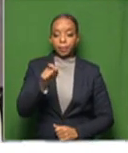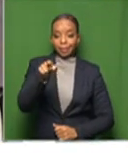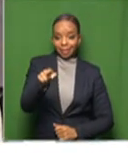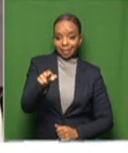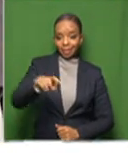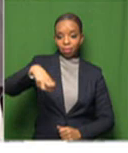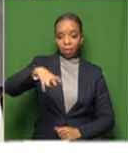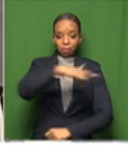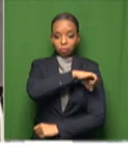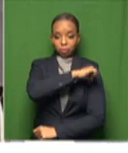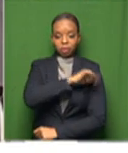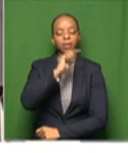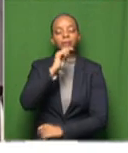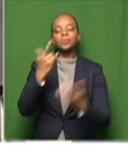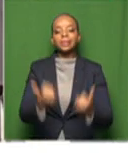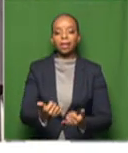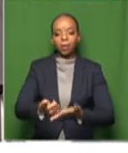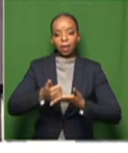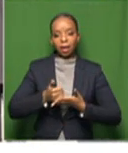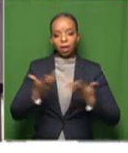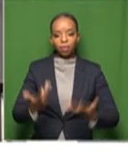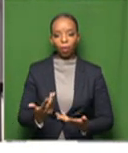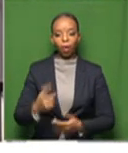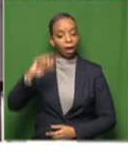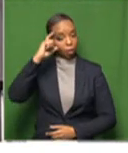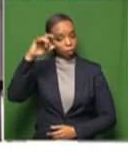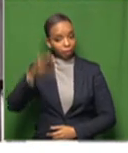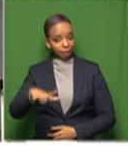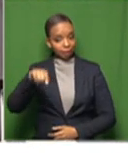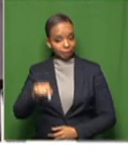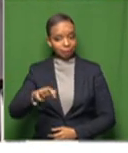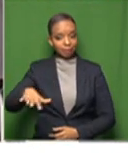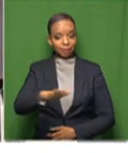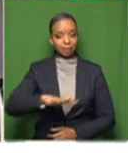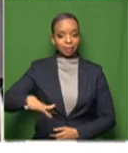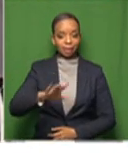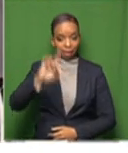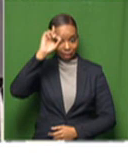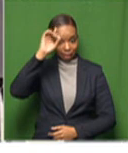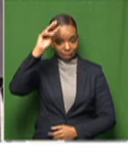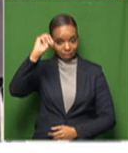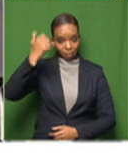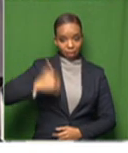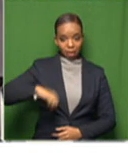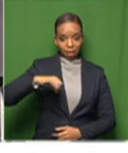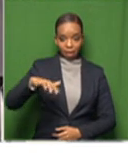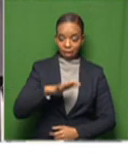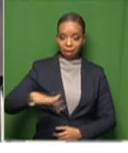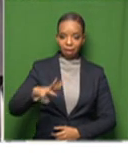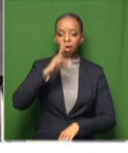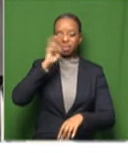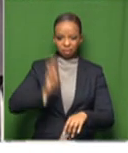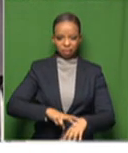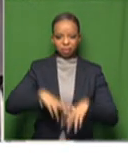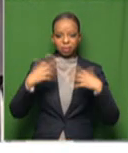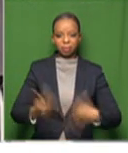of a accommodation which is so highly needed in the area of Nelson Mandela. So it shall provide some